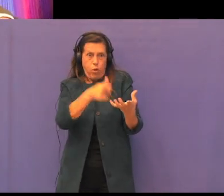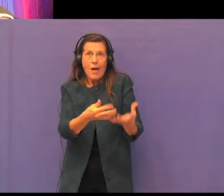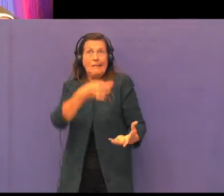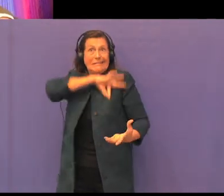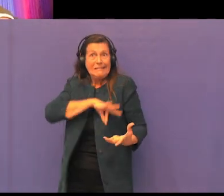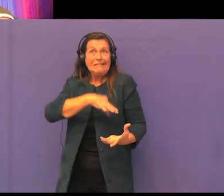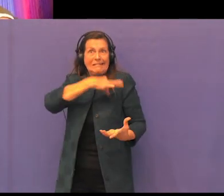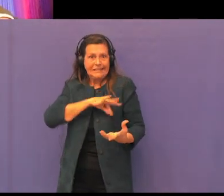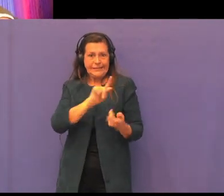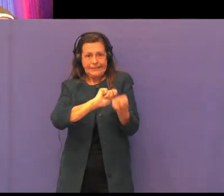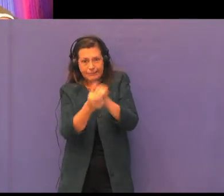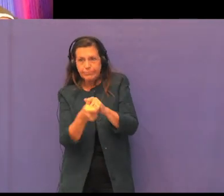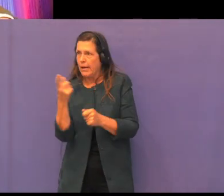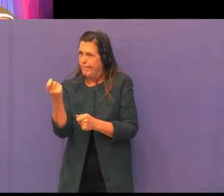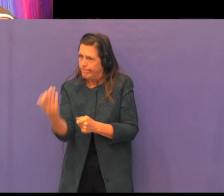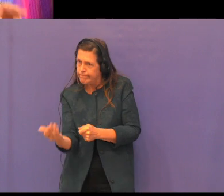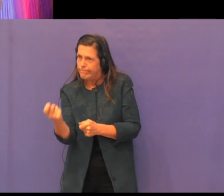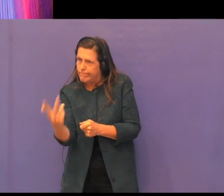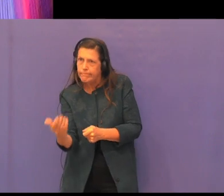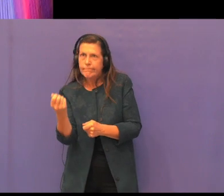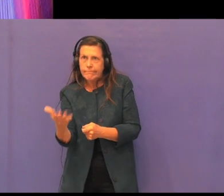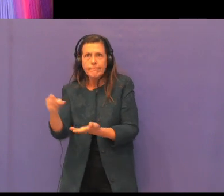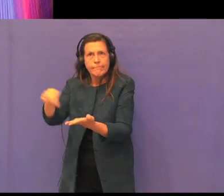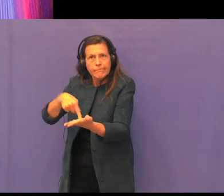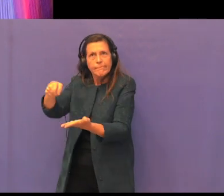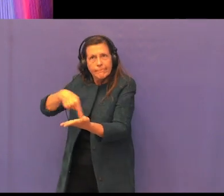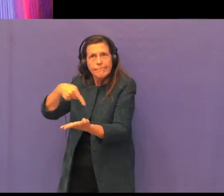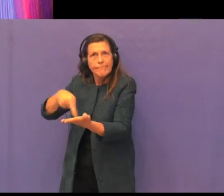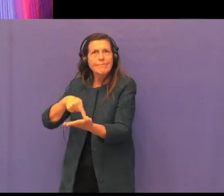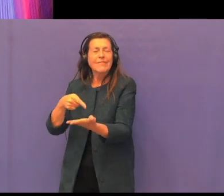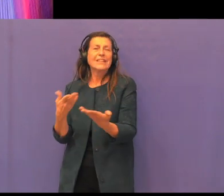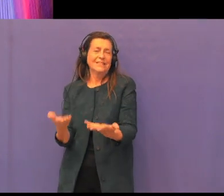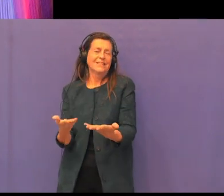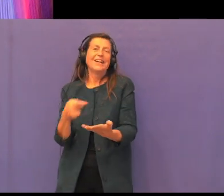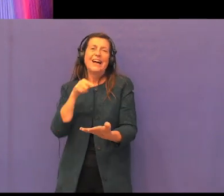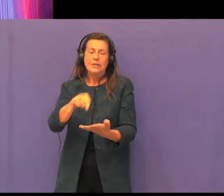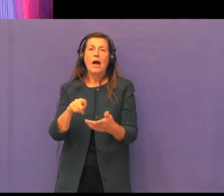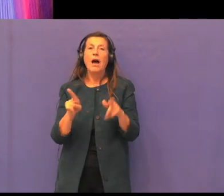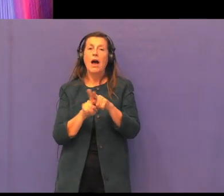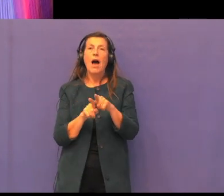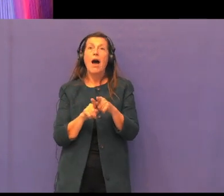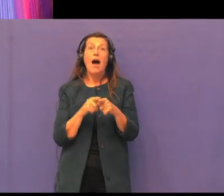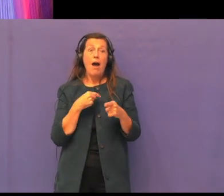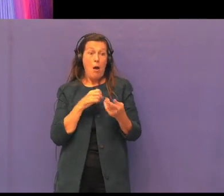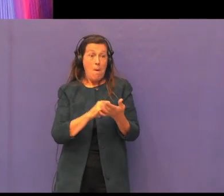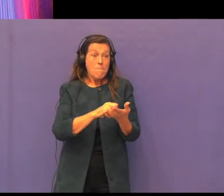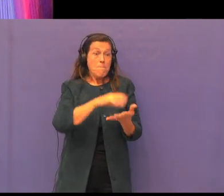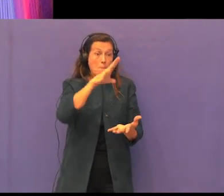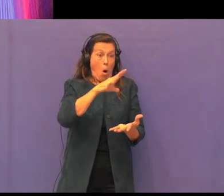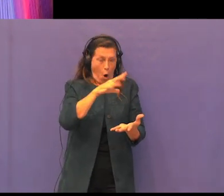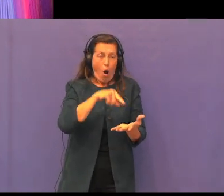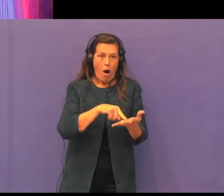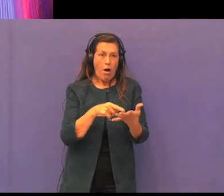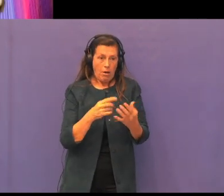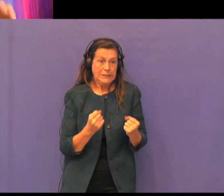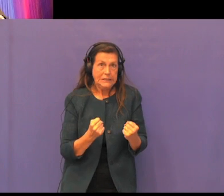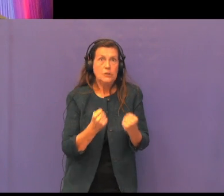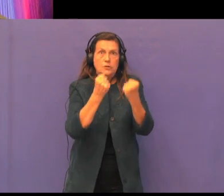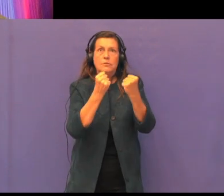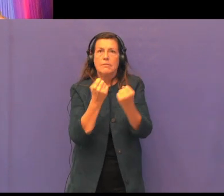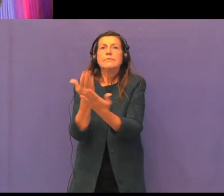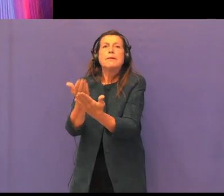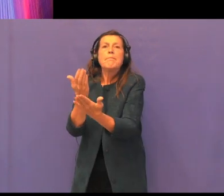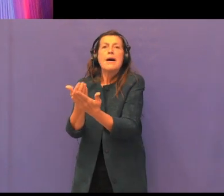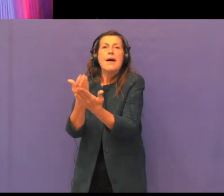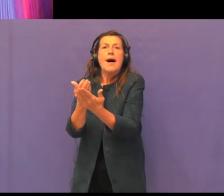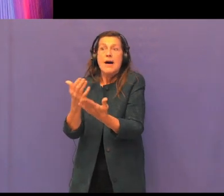even further upwards. So I think what is important is to remember that whether we use human or